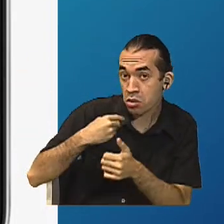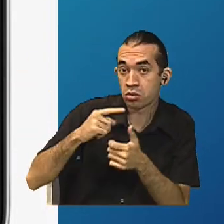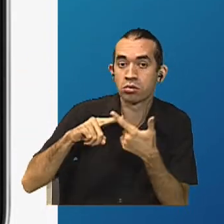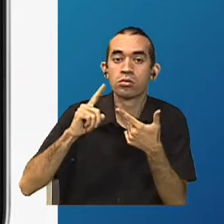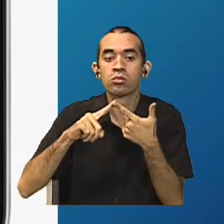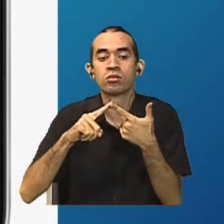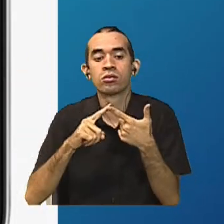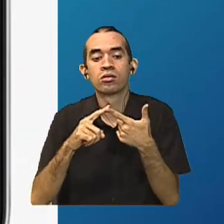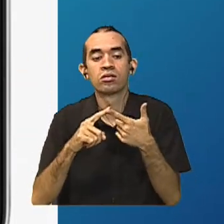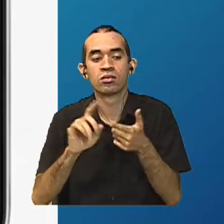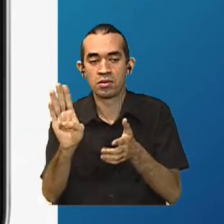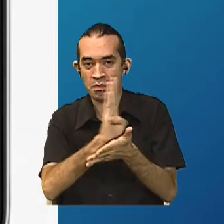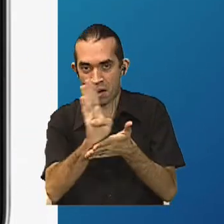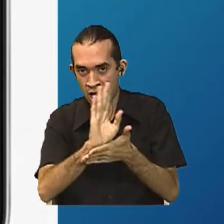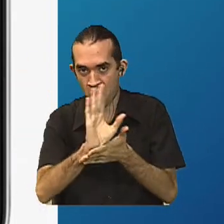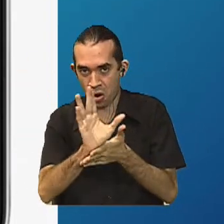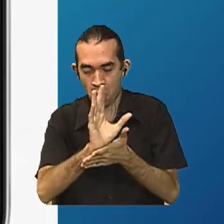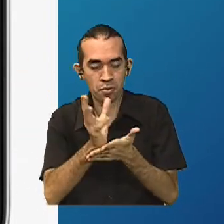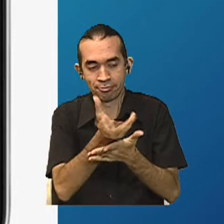from his bank account.